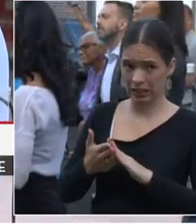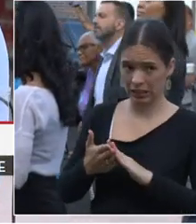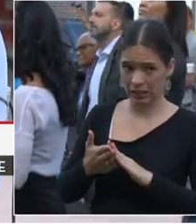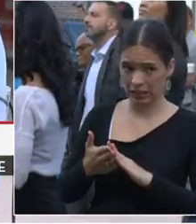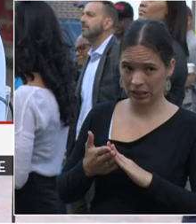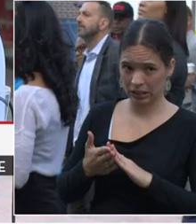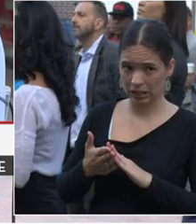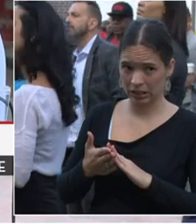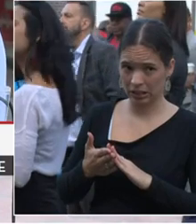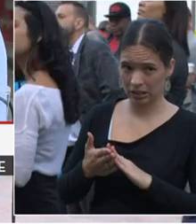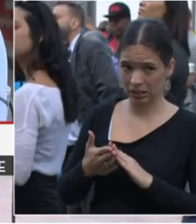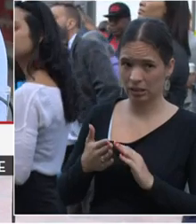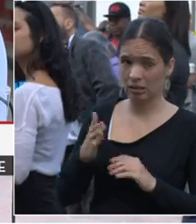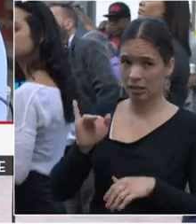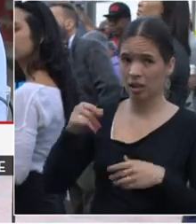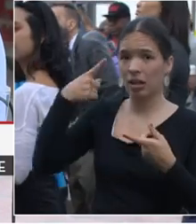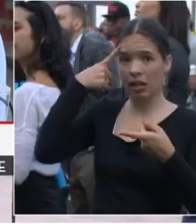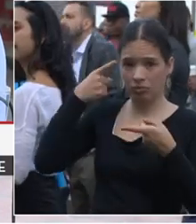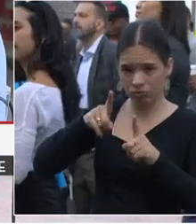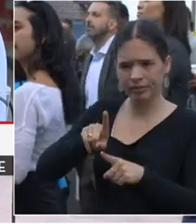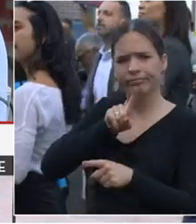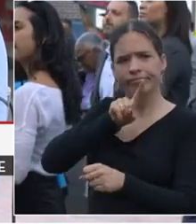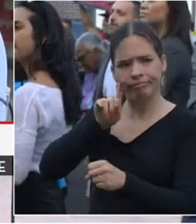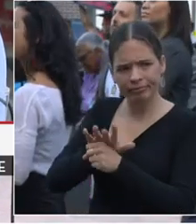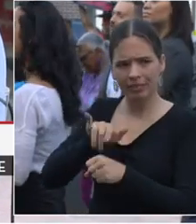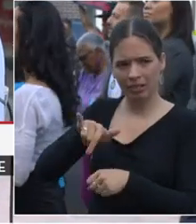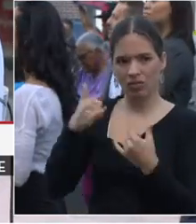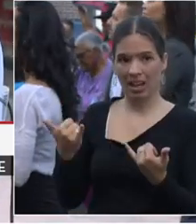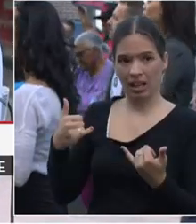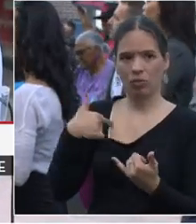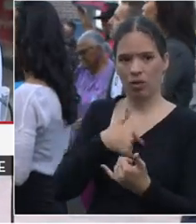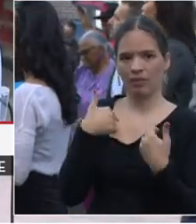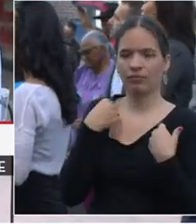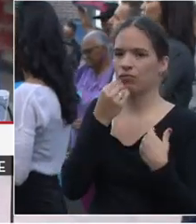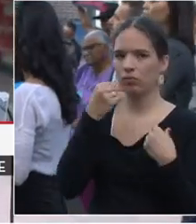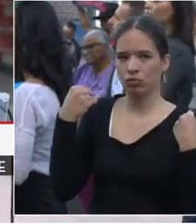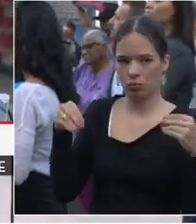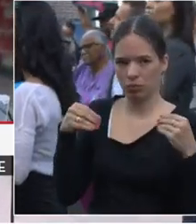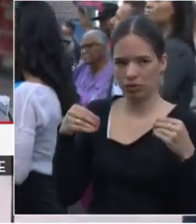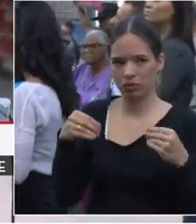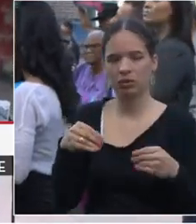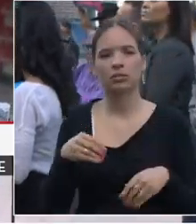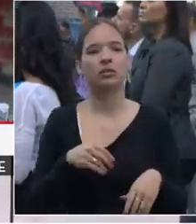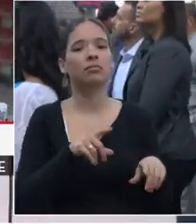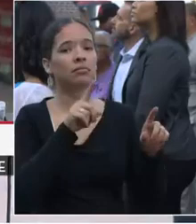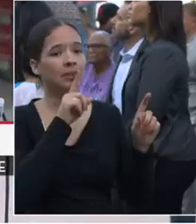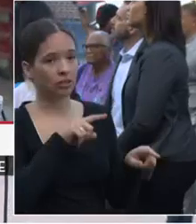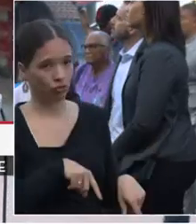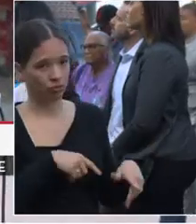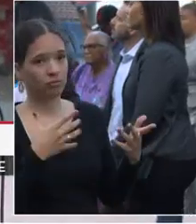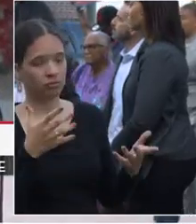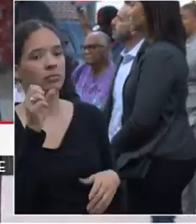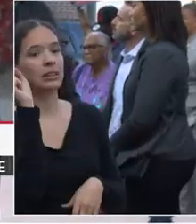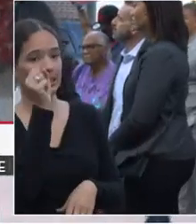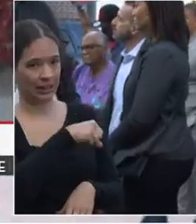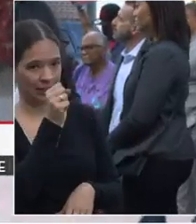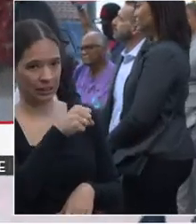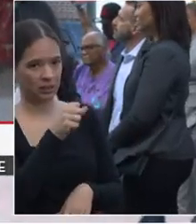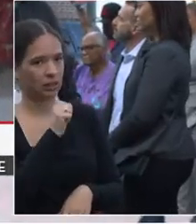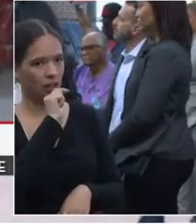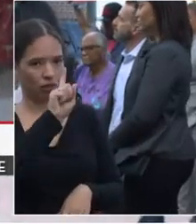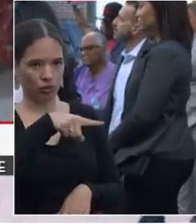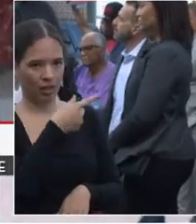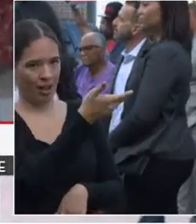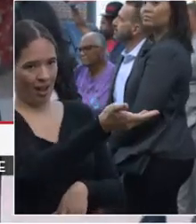community do you have now that you've set up this supermarket? Yes, so we didn't only employ these people